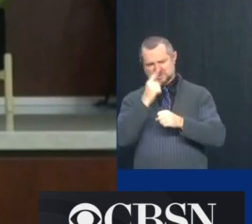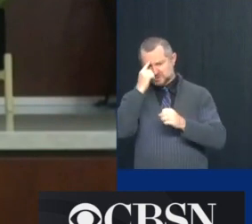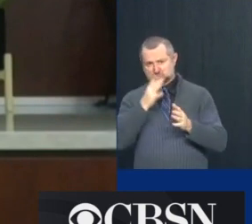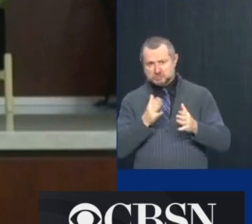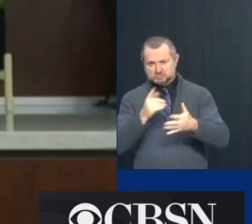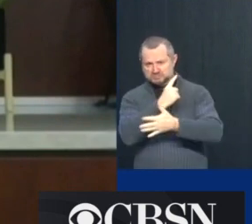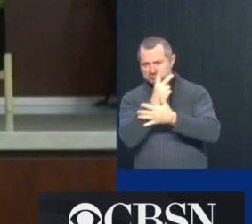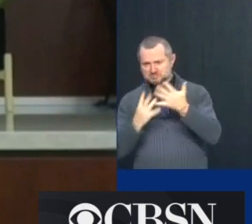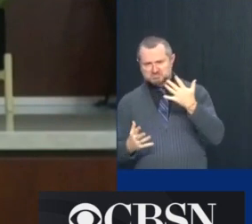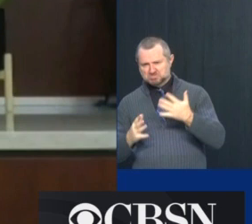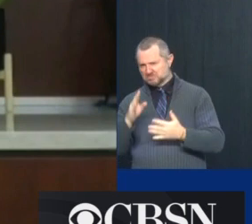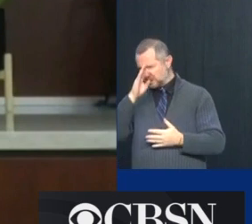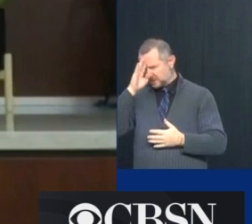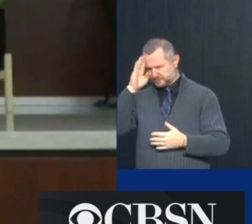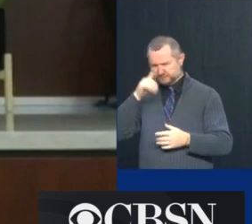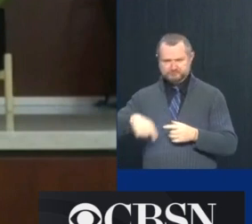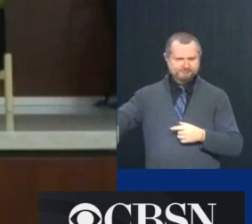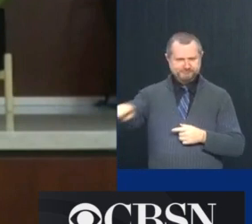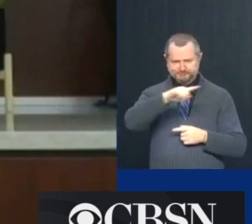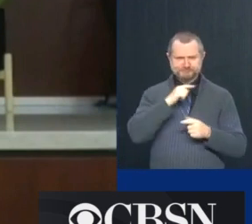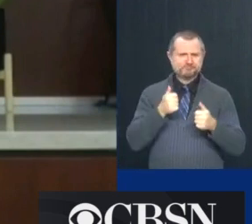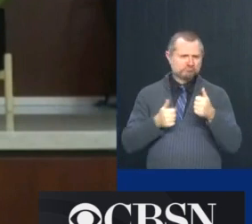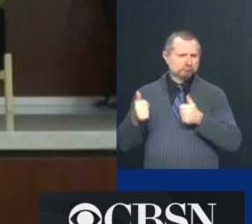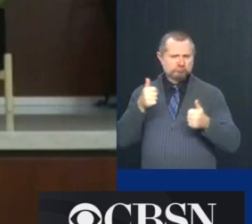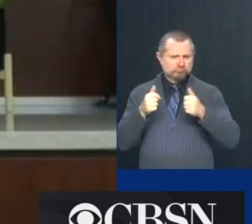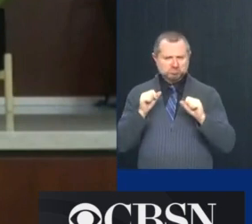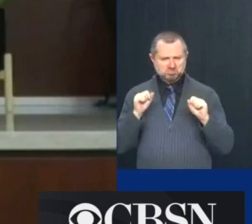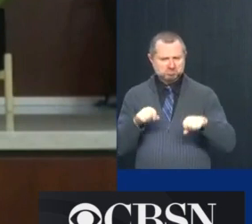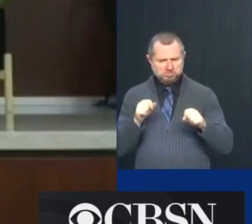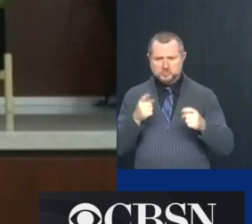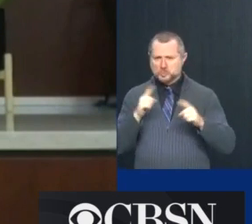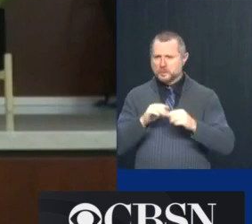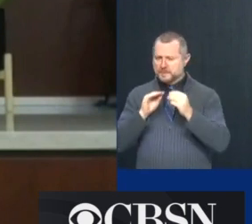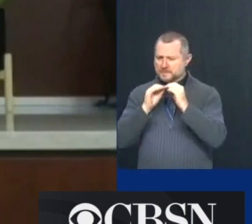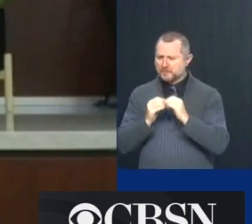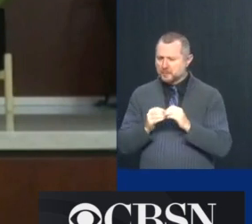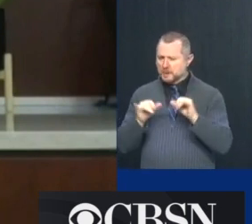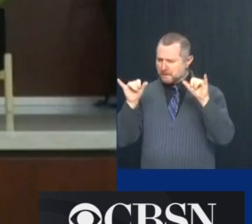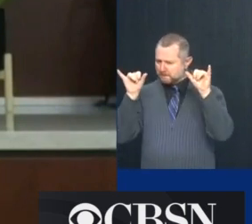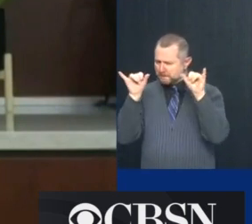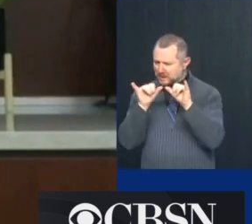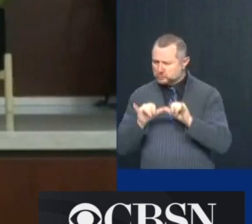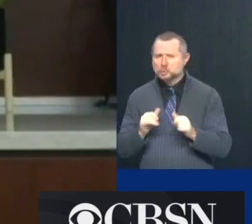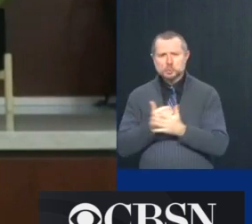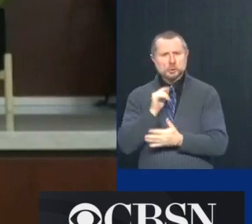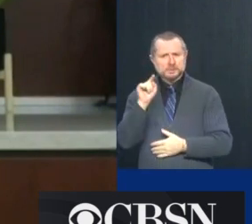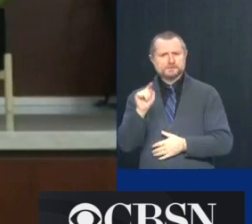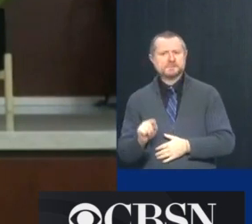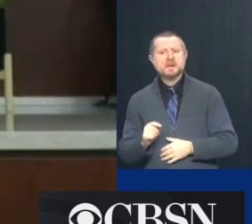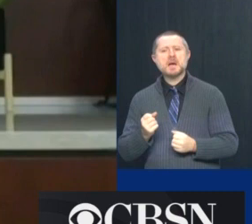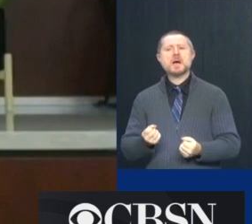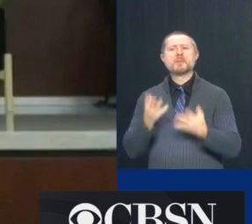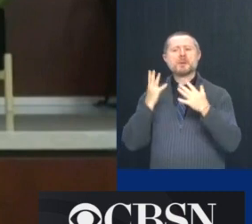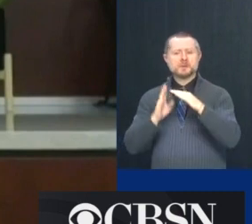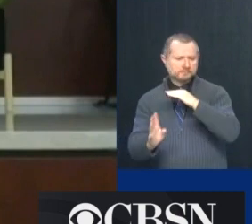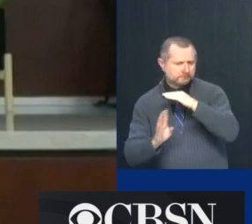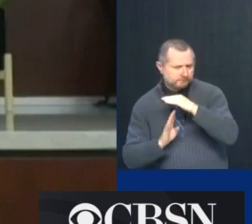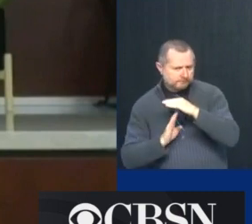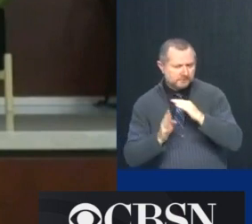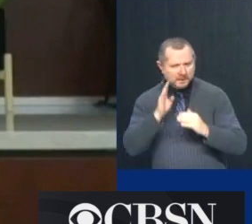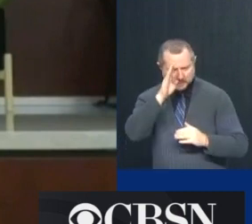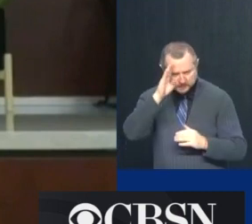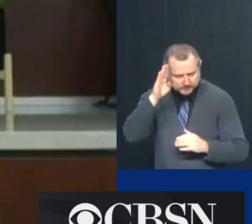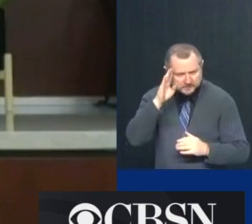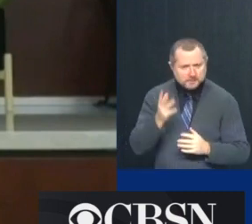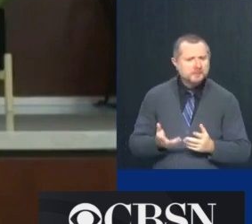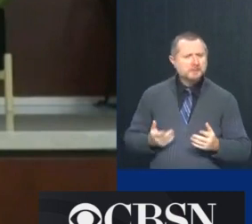community. The new triggering metrics as it relates to, obviously, hospitalizations is